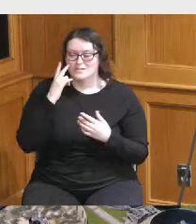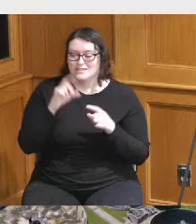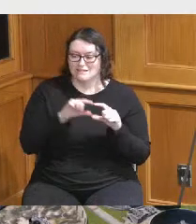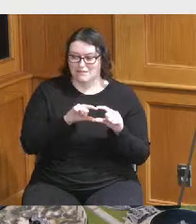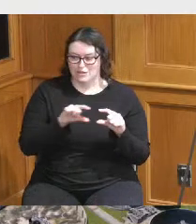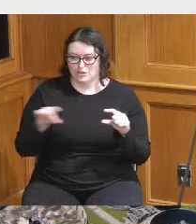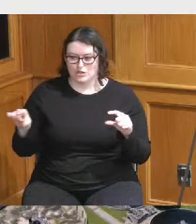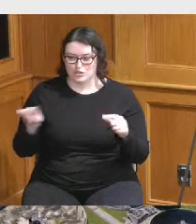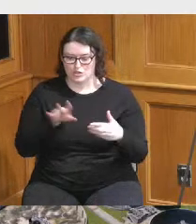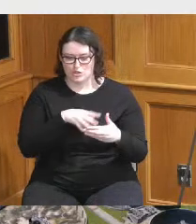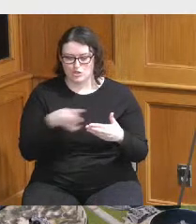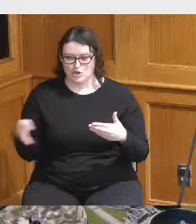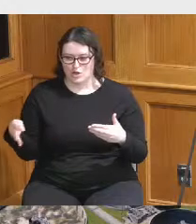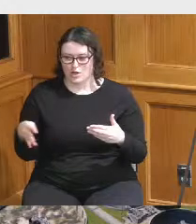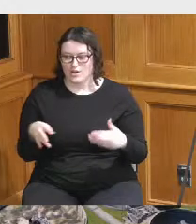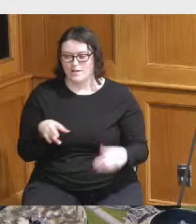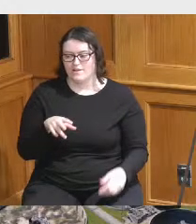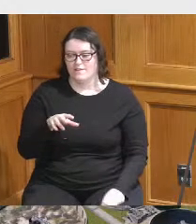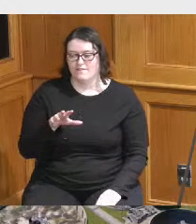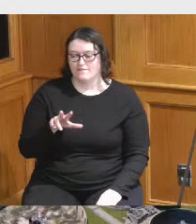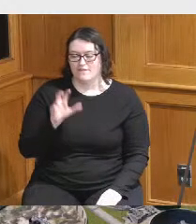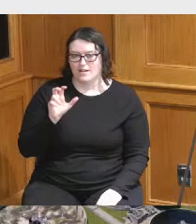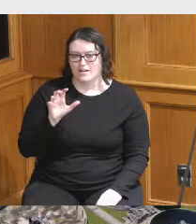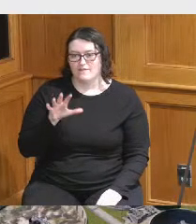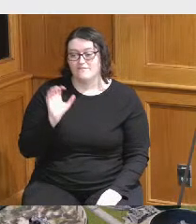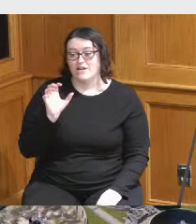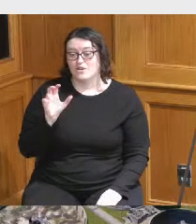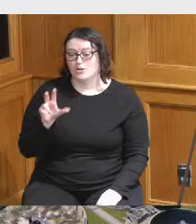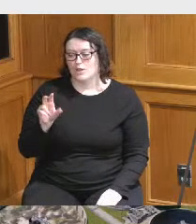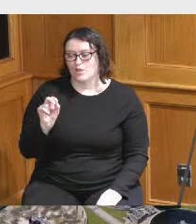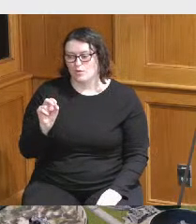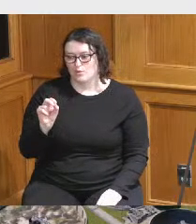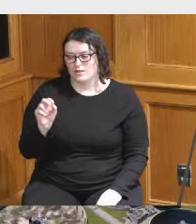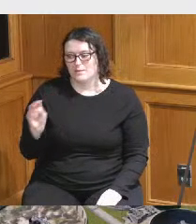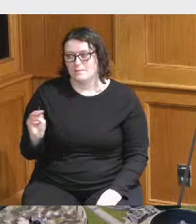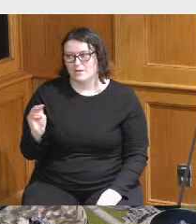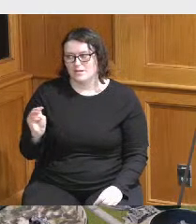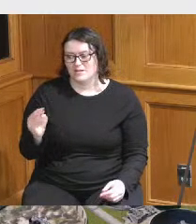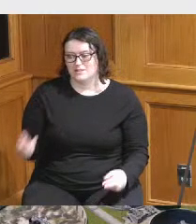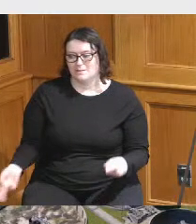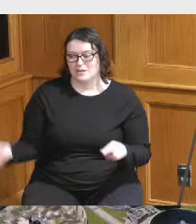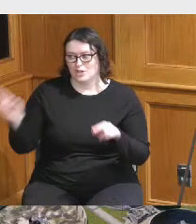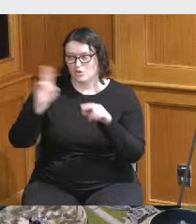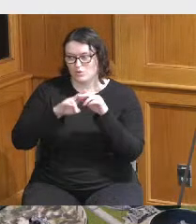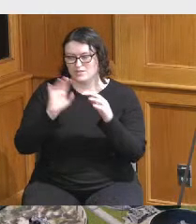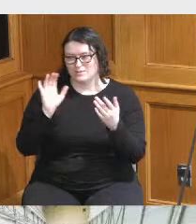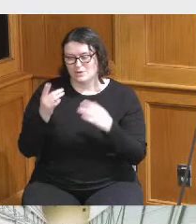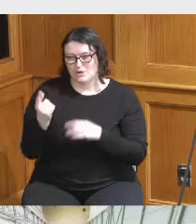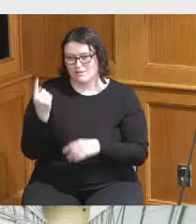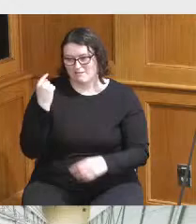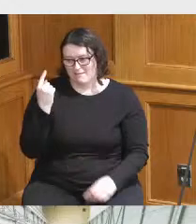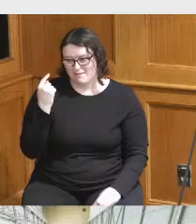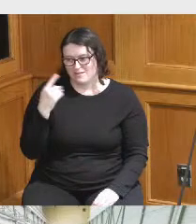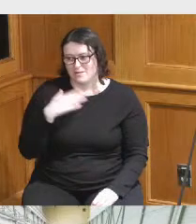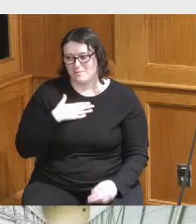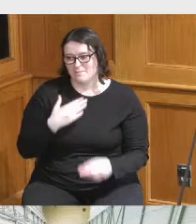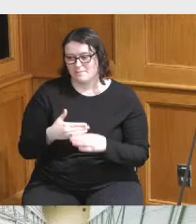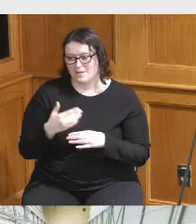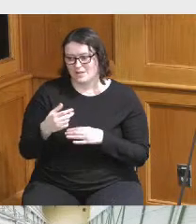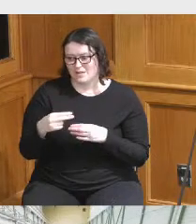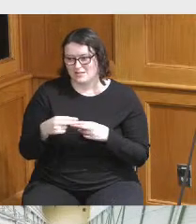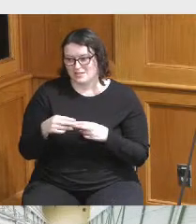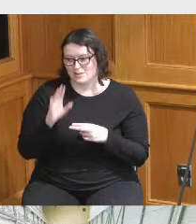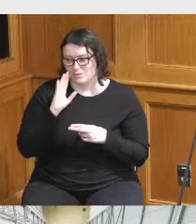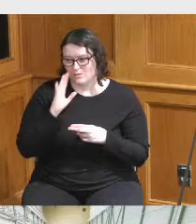chart there at 530 is a significant increase from last year. And my next slide gets to